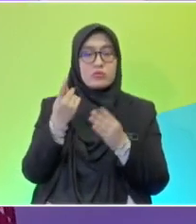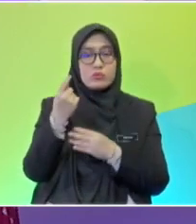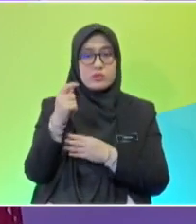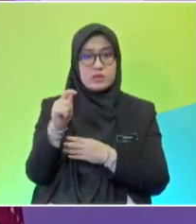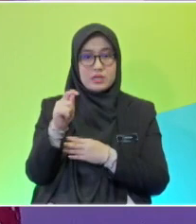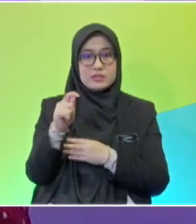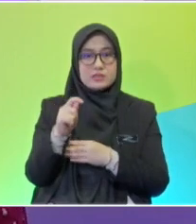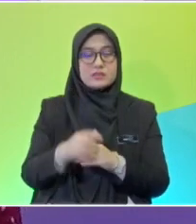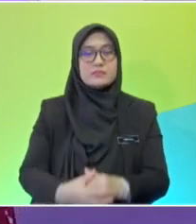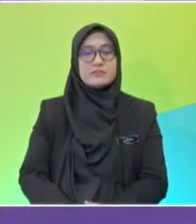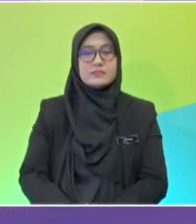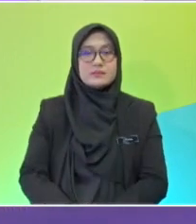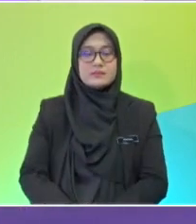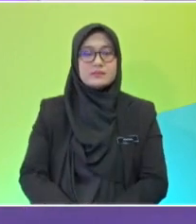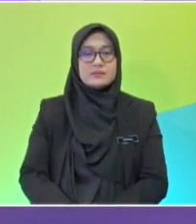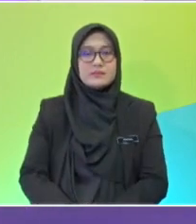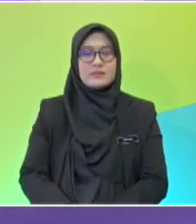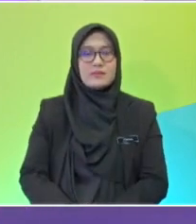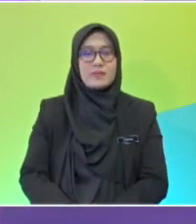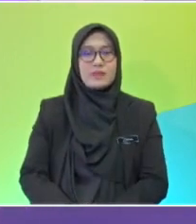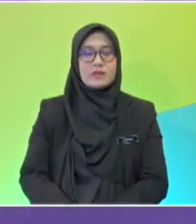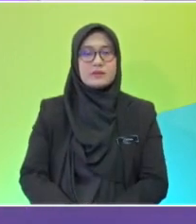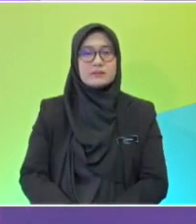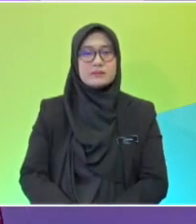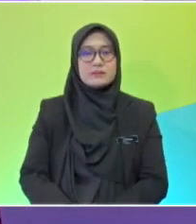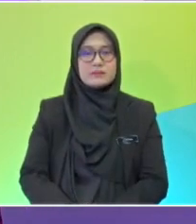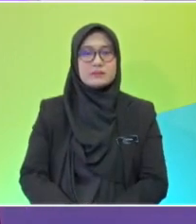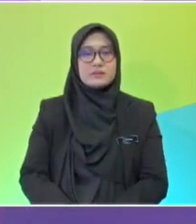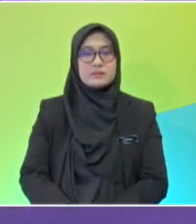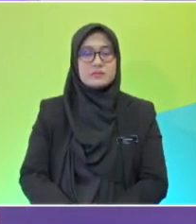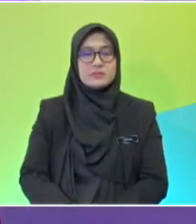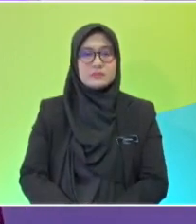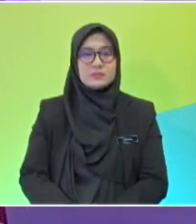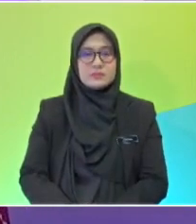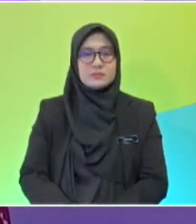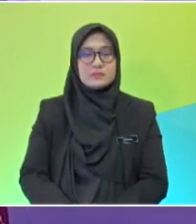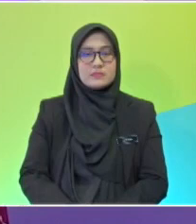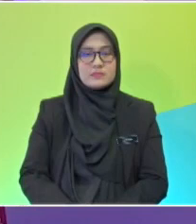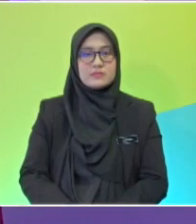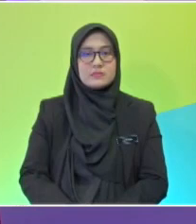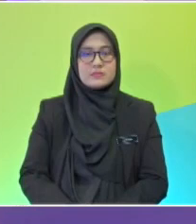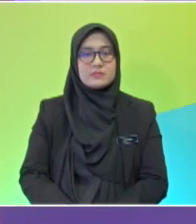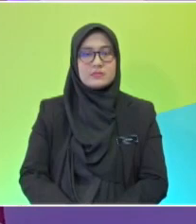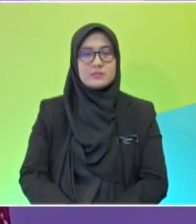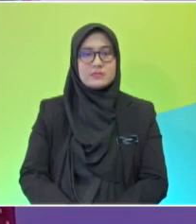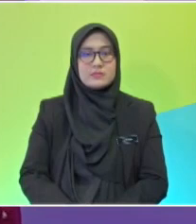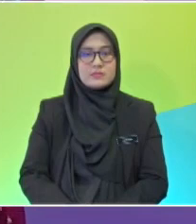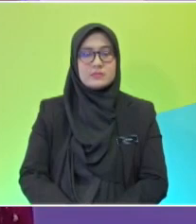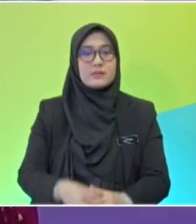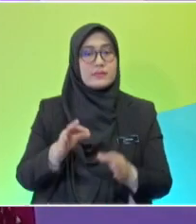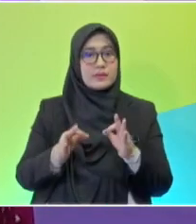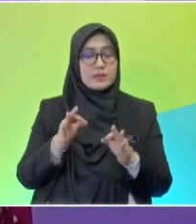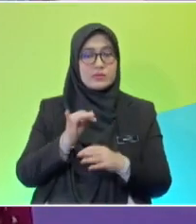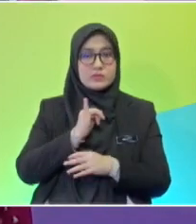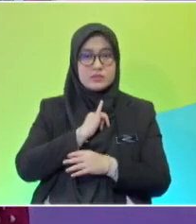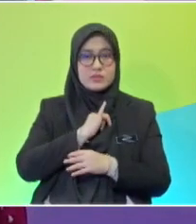my SC, these are just my samples. Teachers, feel free to come up with your own success criteria. But as far as I'm concerned, you needn't